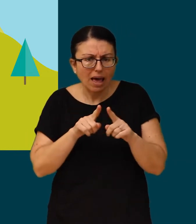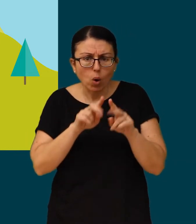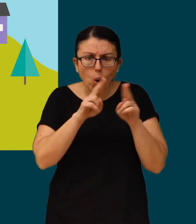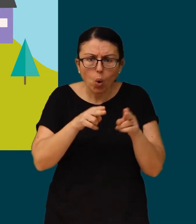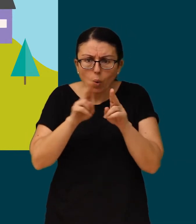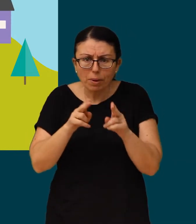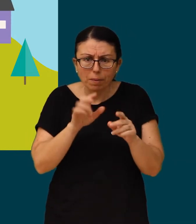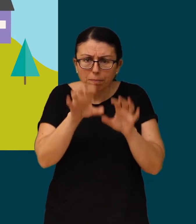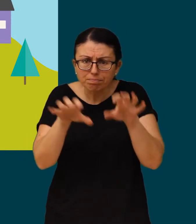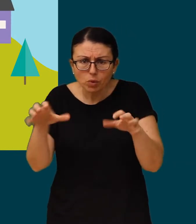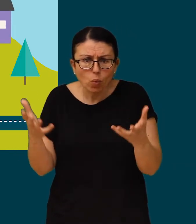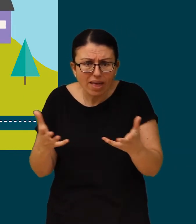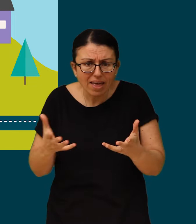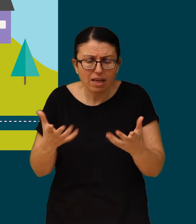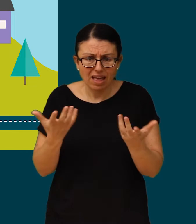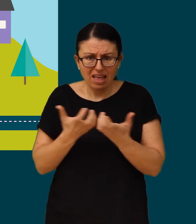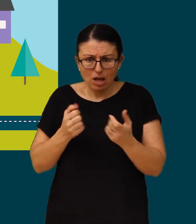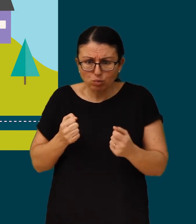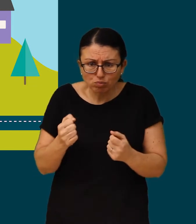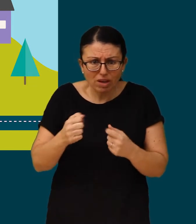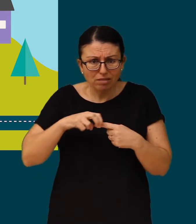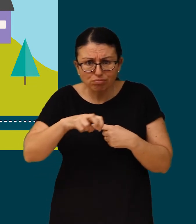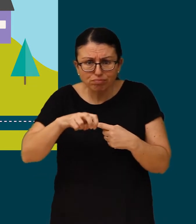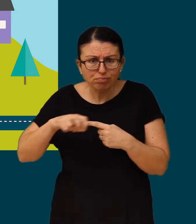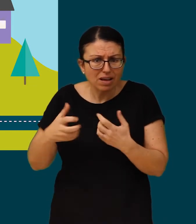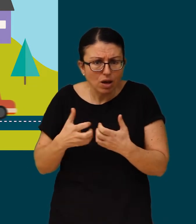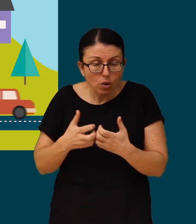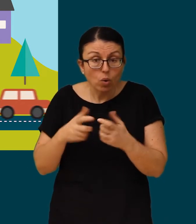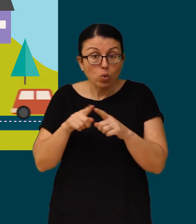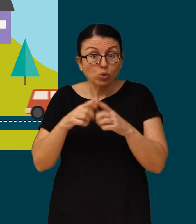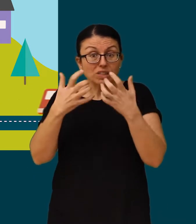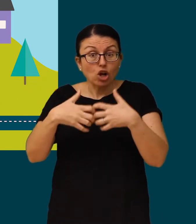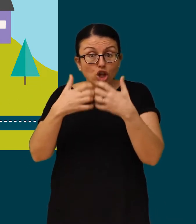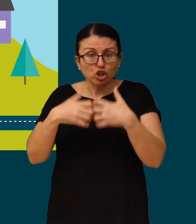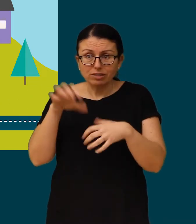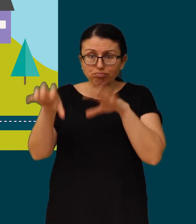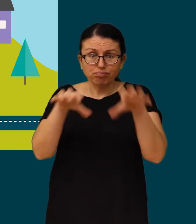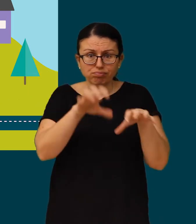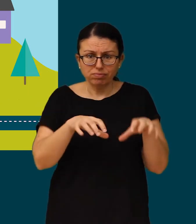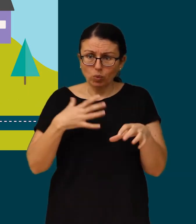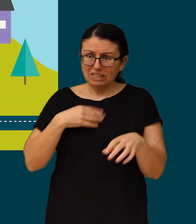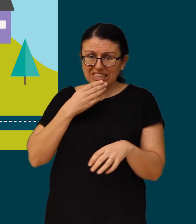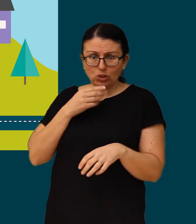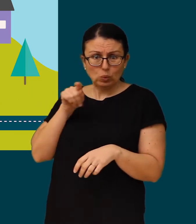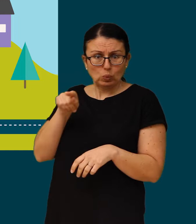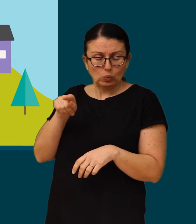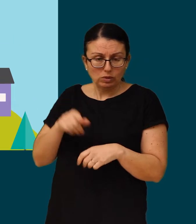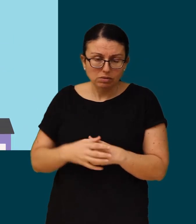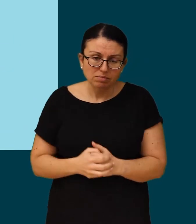Decisions like where homes are built, how we move around, and even the technologies that we depend on.